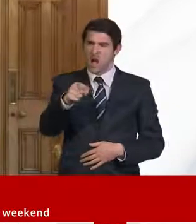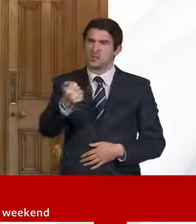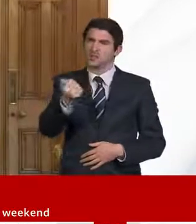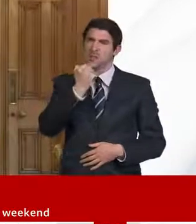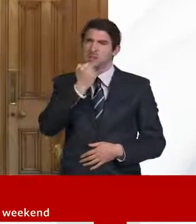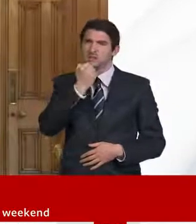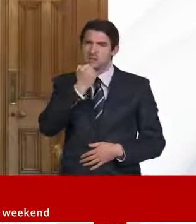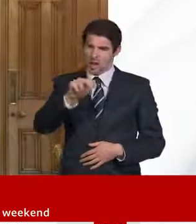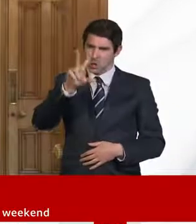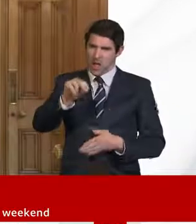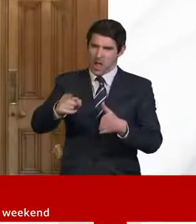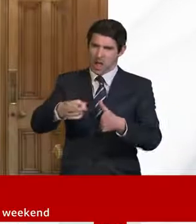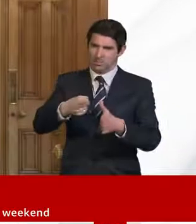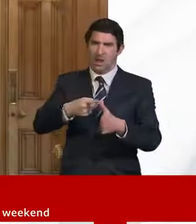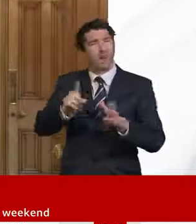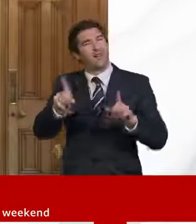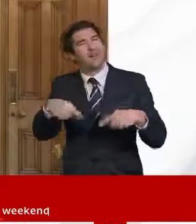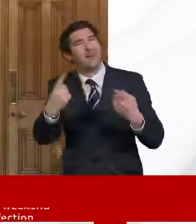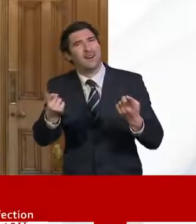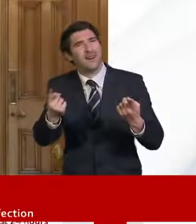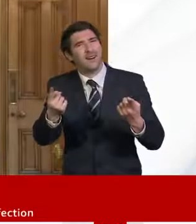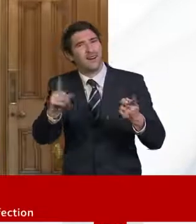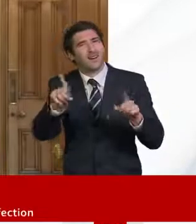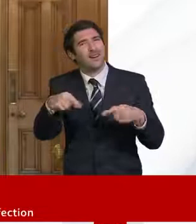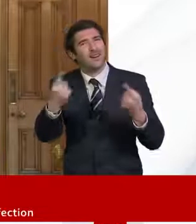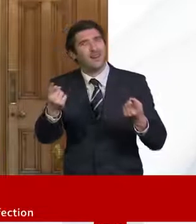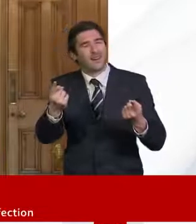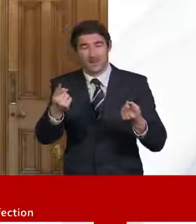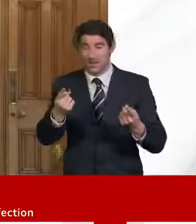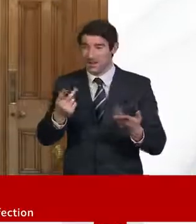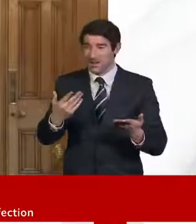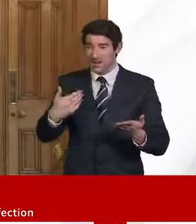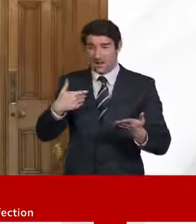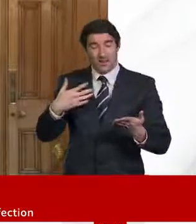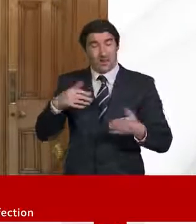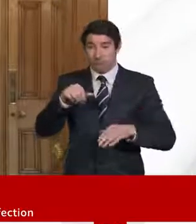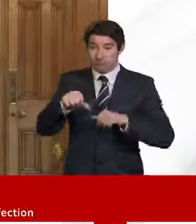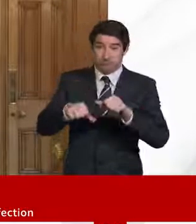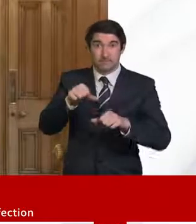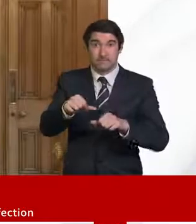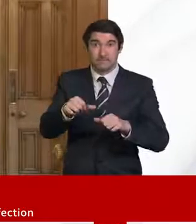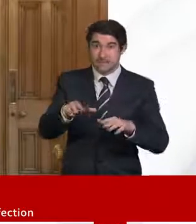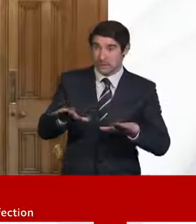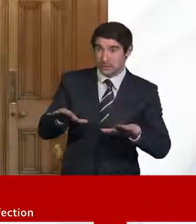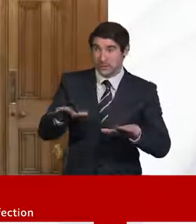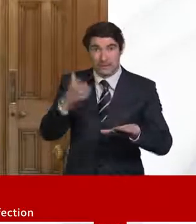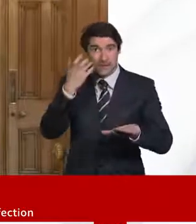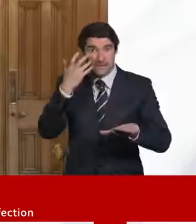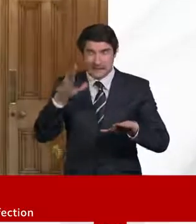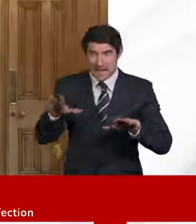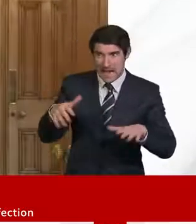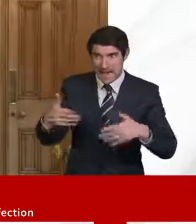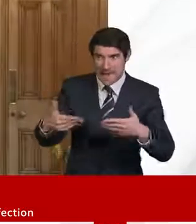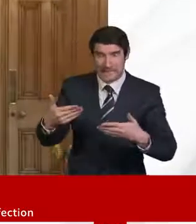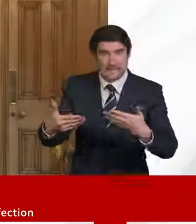curve through our own particular actions. And on testing, it is important, you are absolutely right, that we increase the